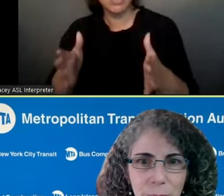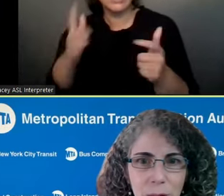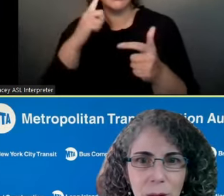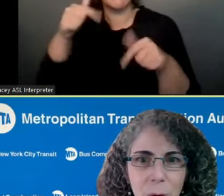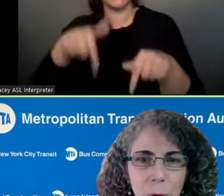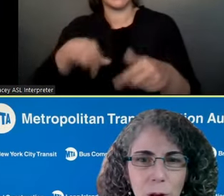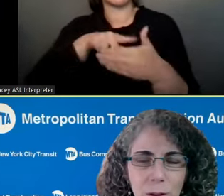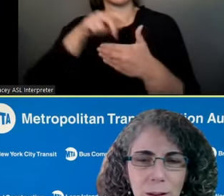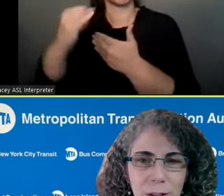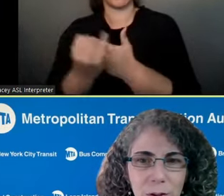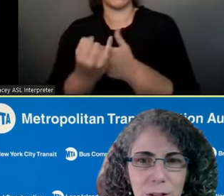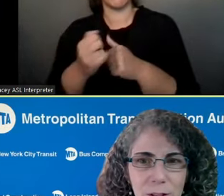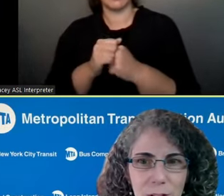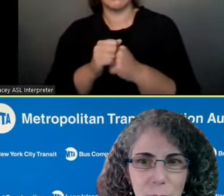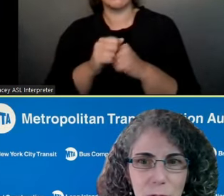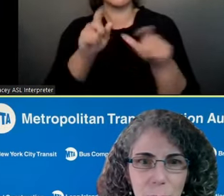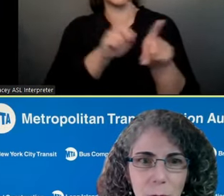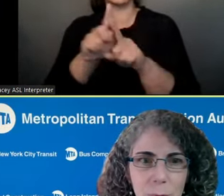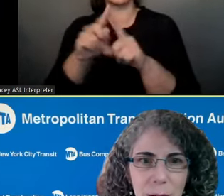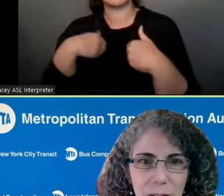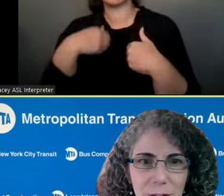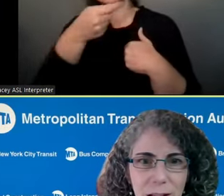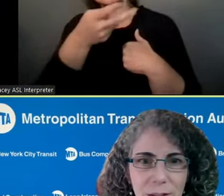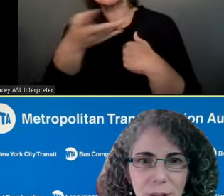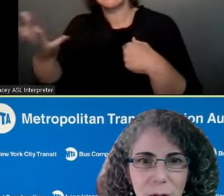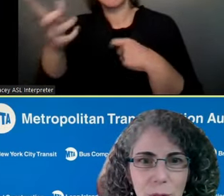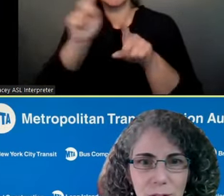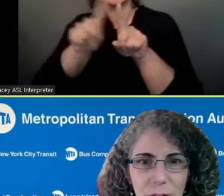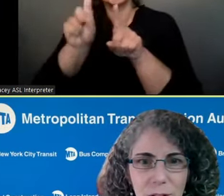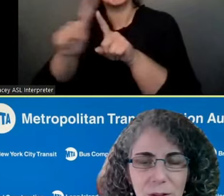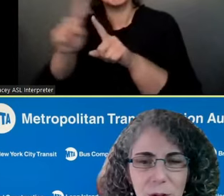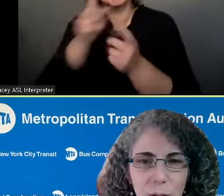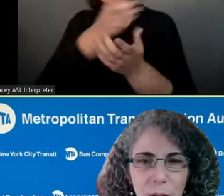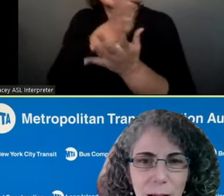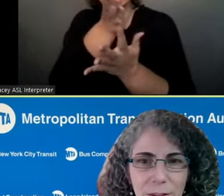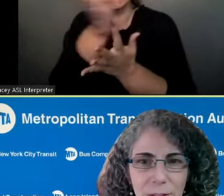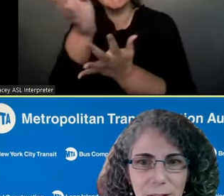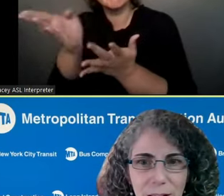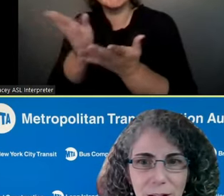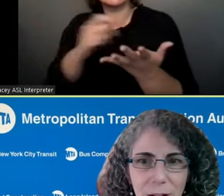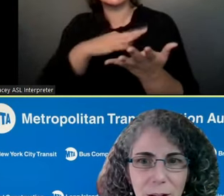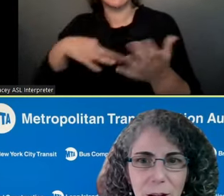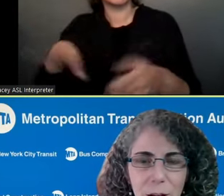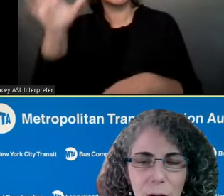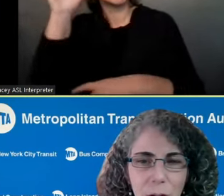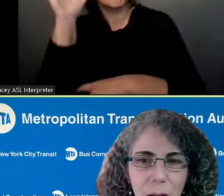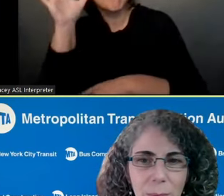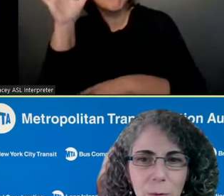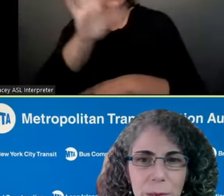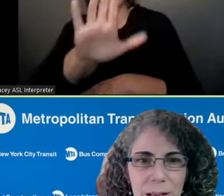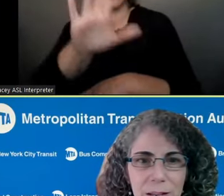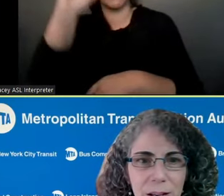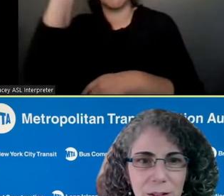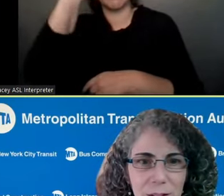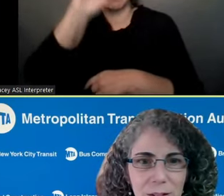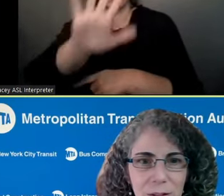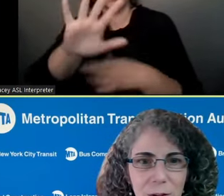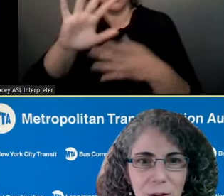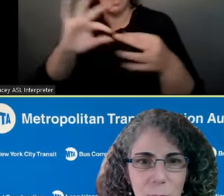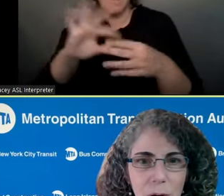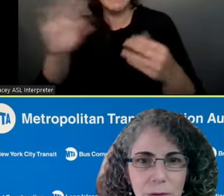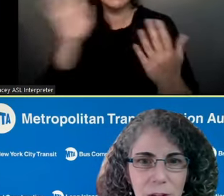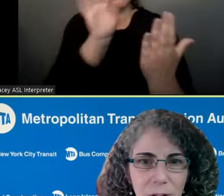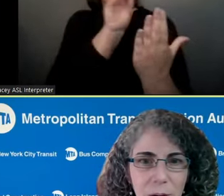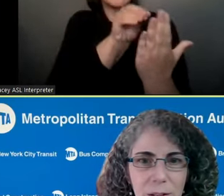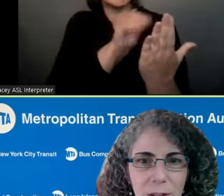project. We also have several individuals from our respective staffs here with us to listen to what you have to say. Your comments will be indexed and